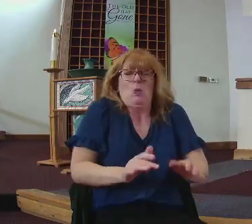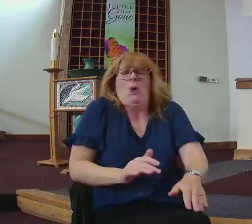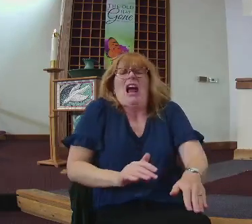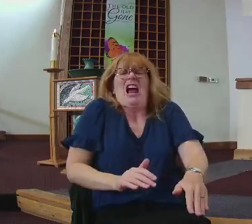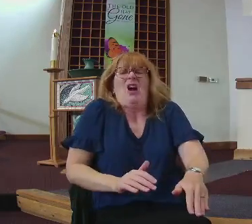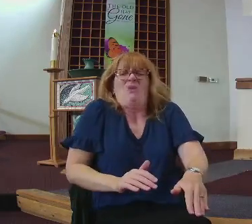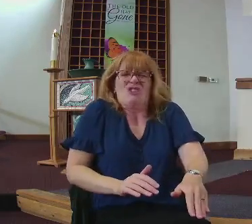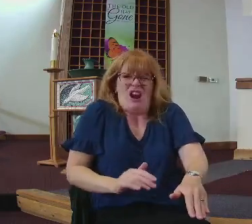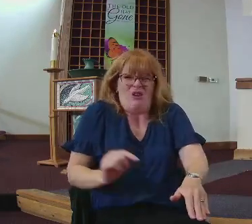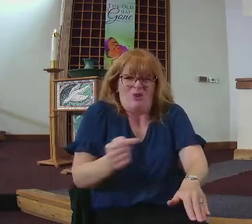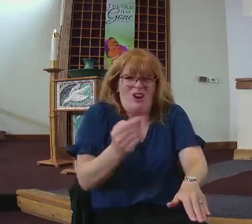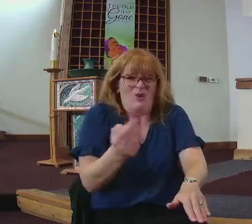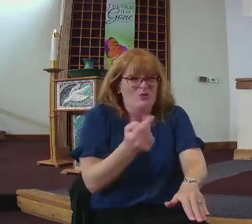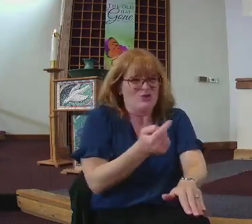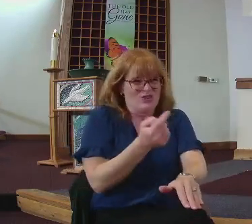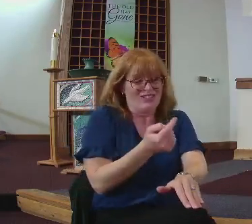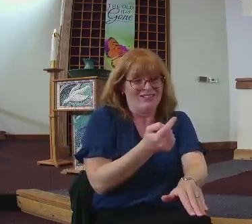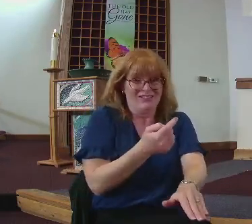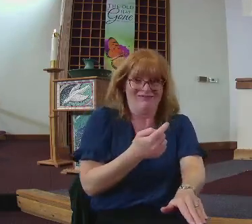Ouch!